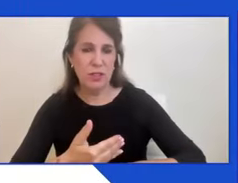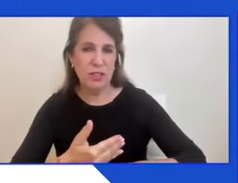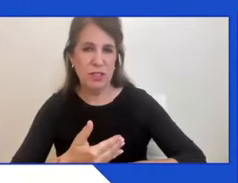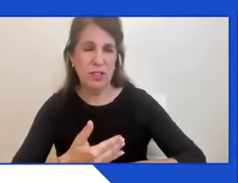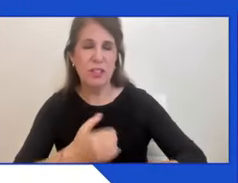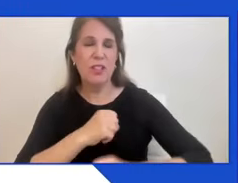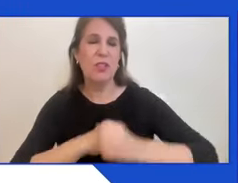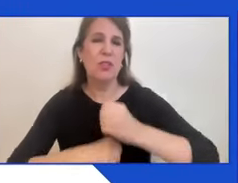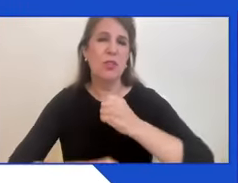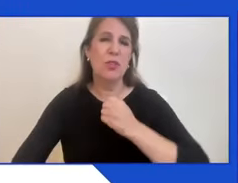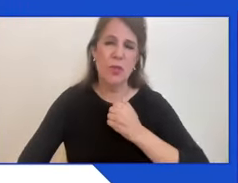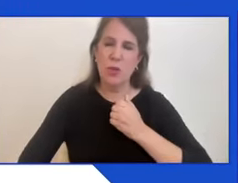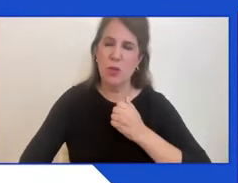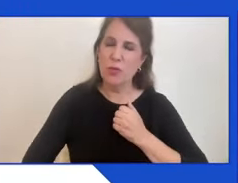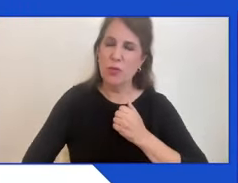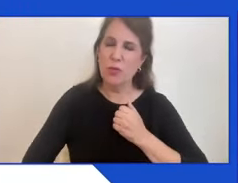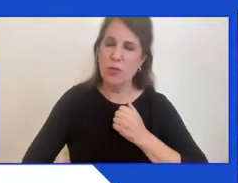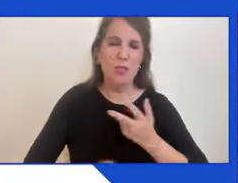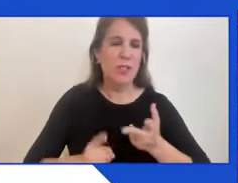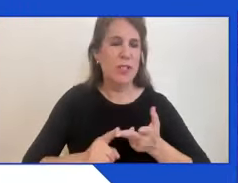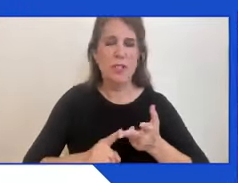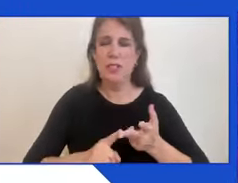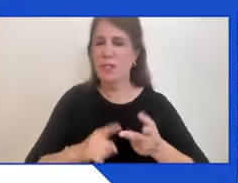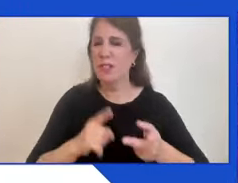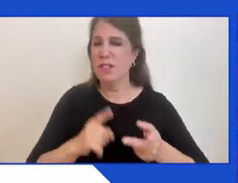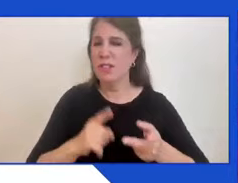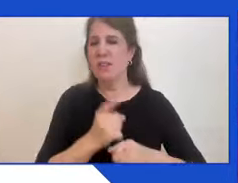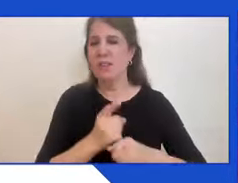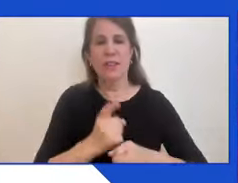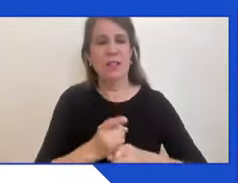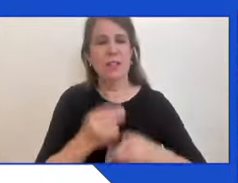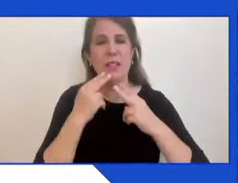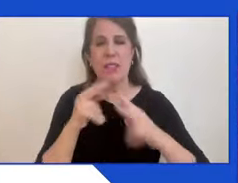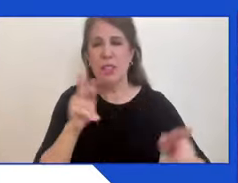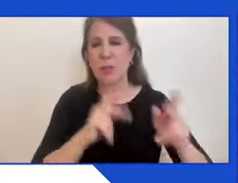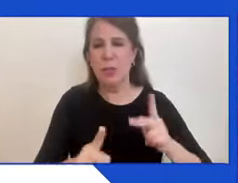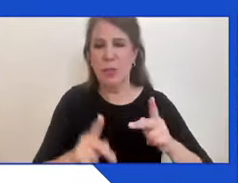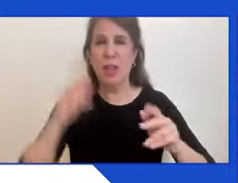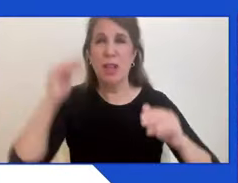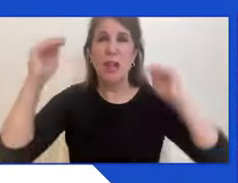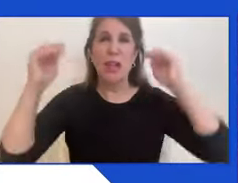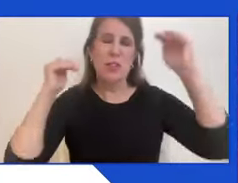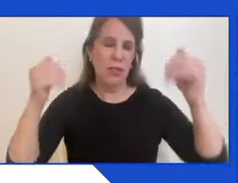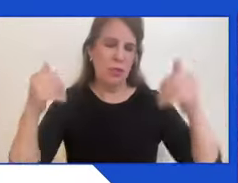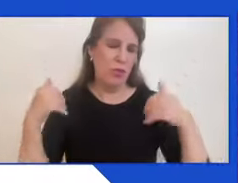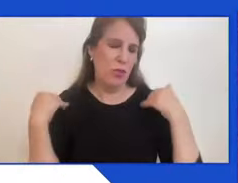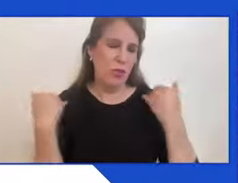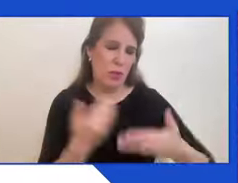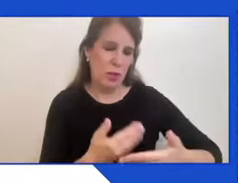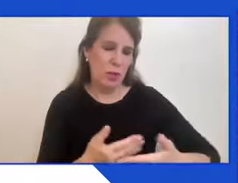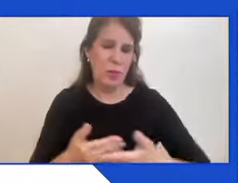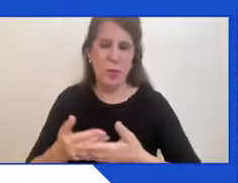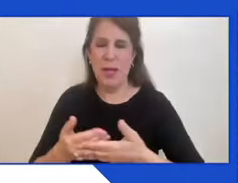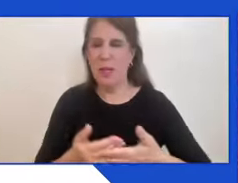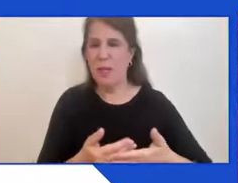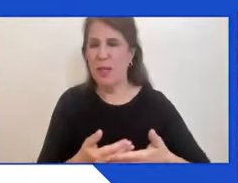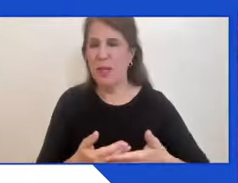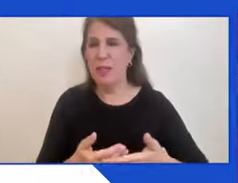soldiers, civilians, adults, youth, and babies, the captured